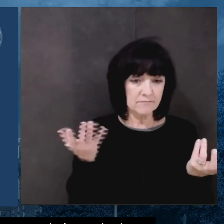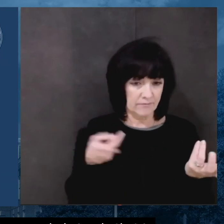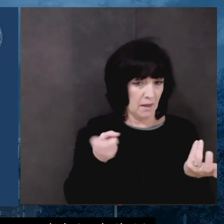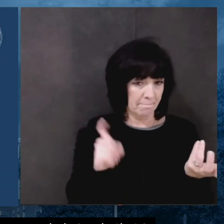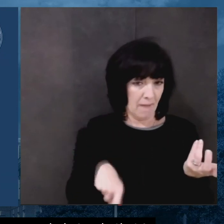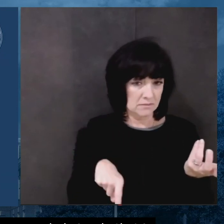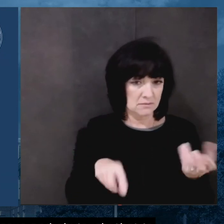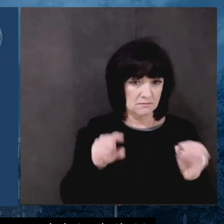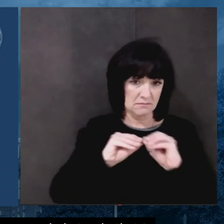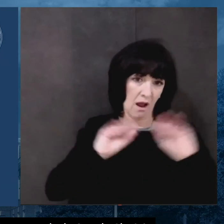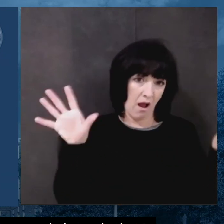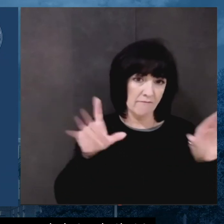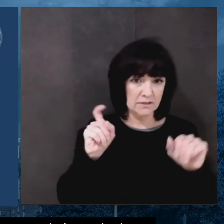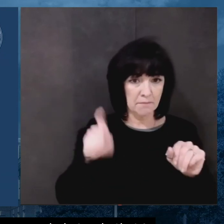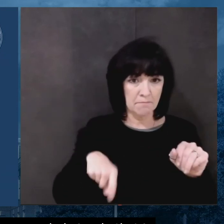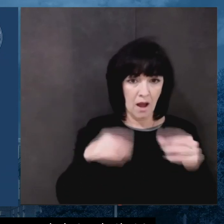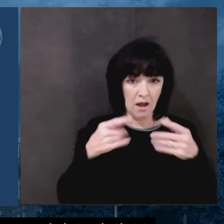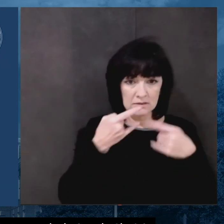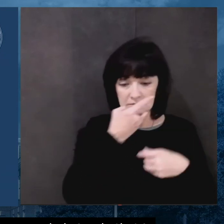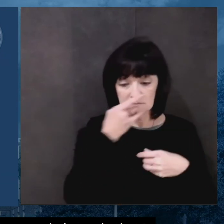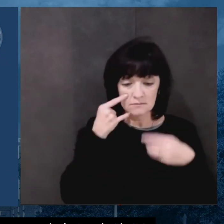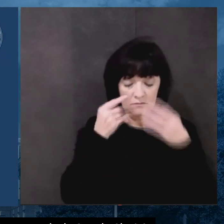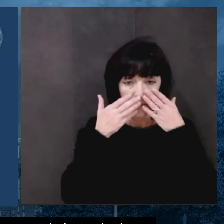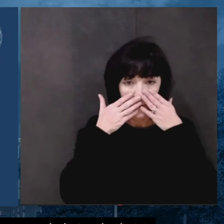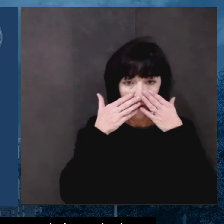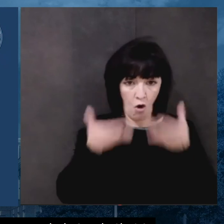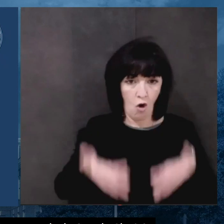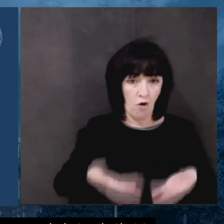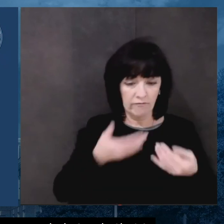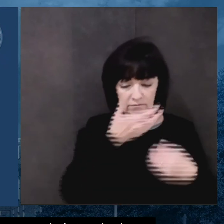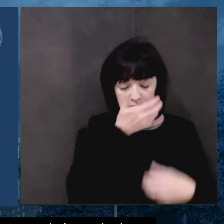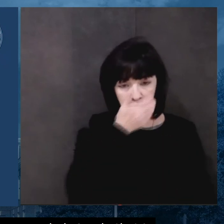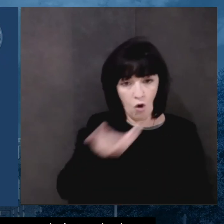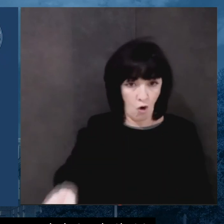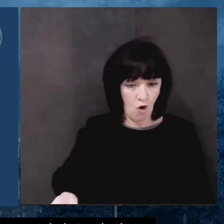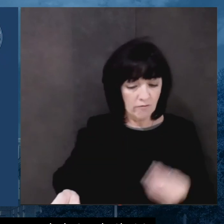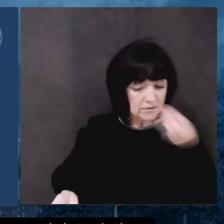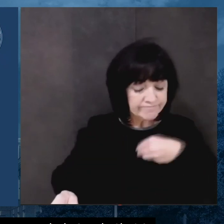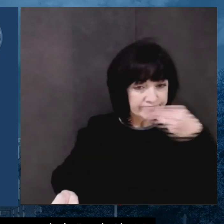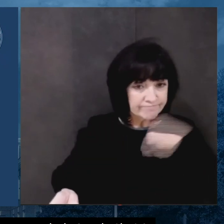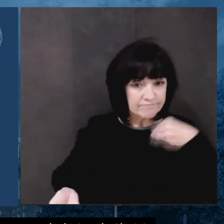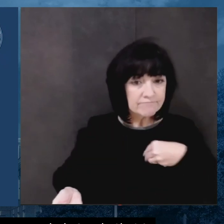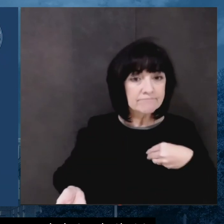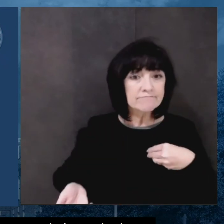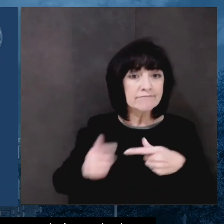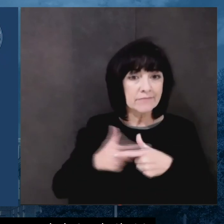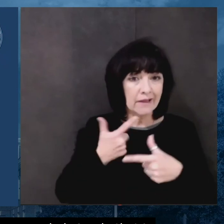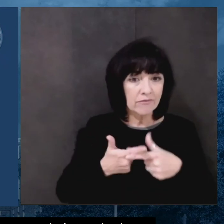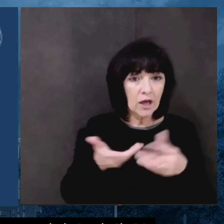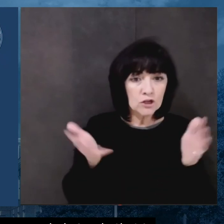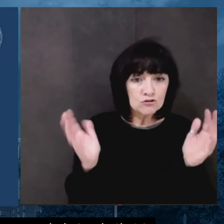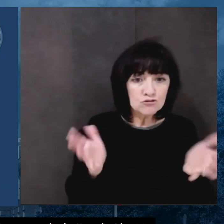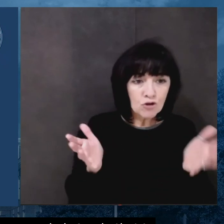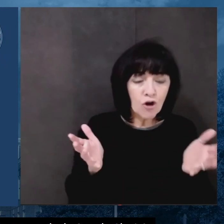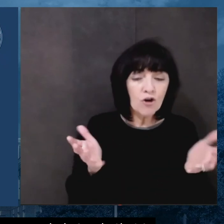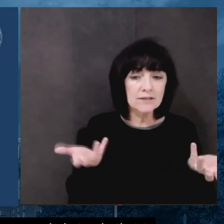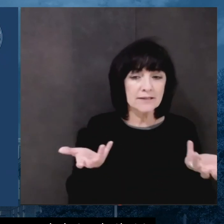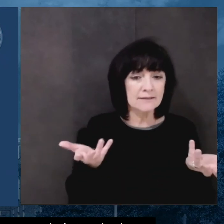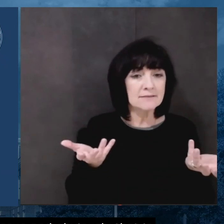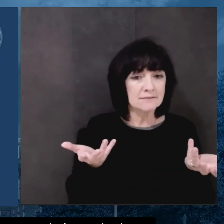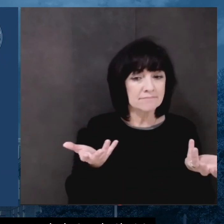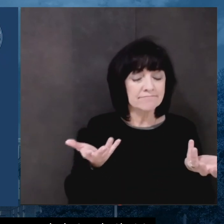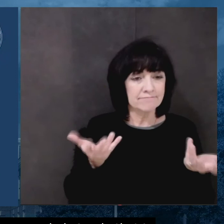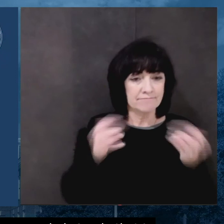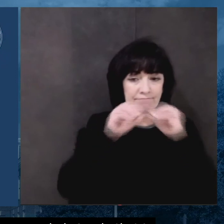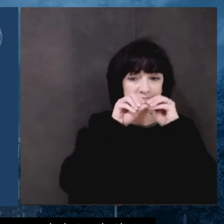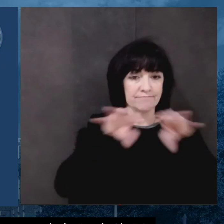when you're eating and talking and whatever, and that's what creates the challenges for restaurant venues. We've